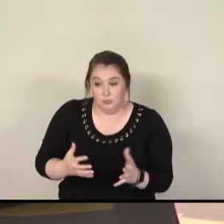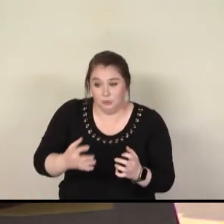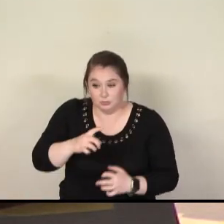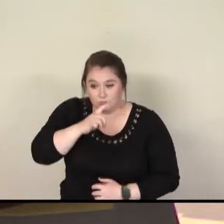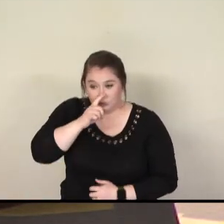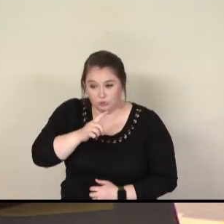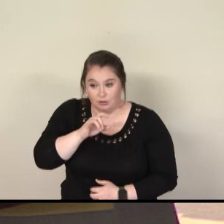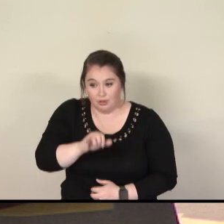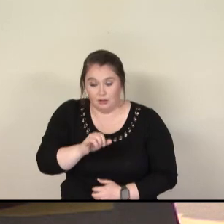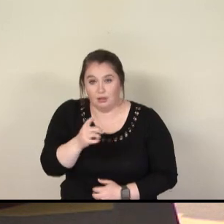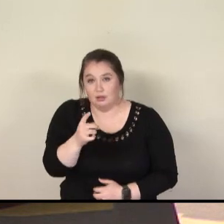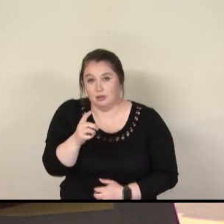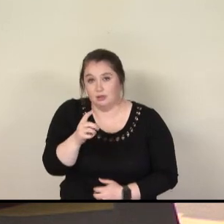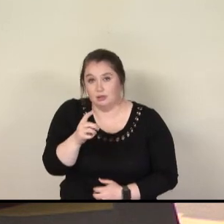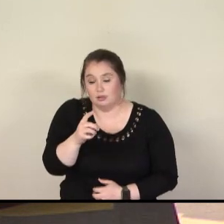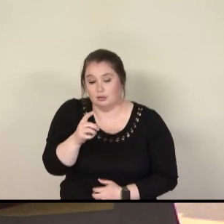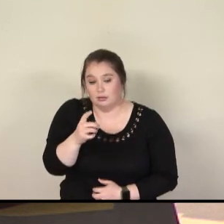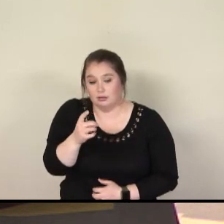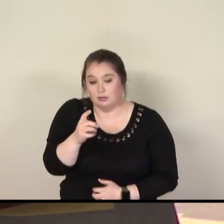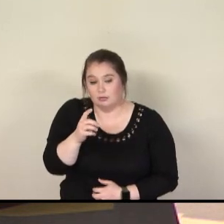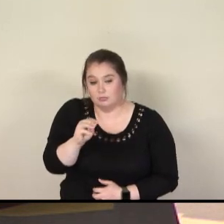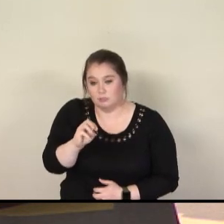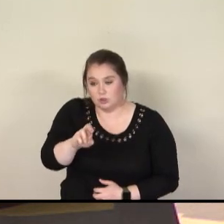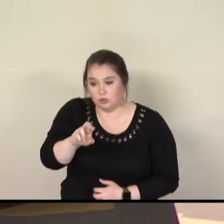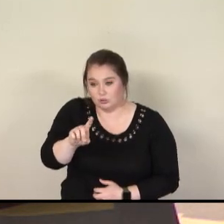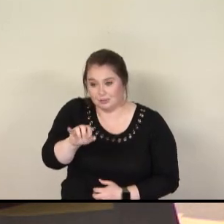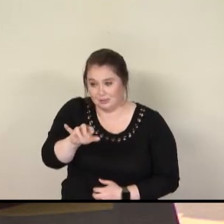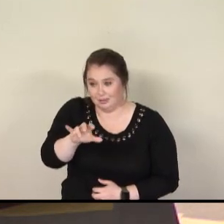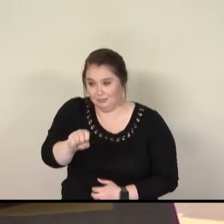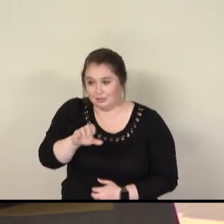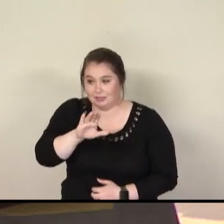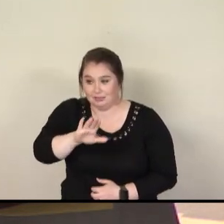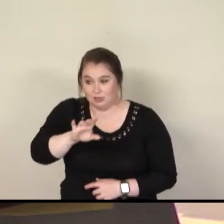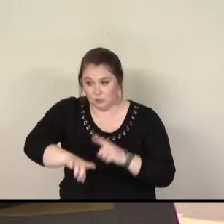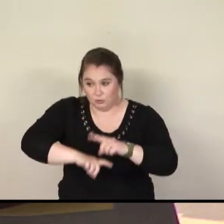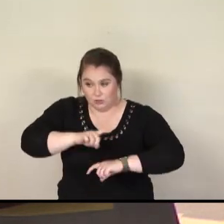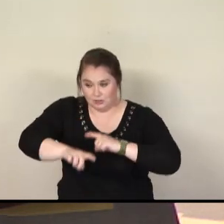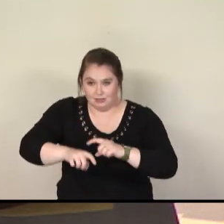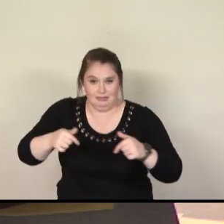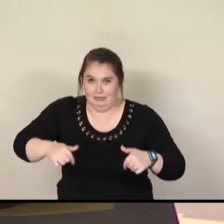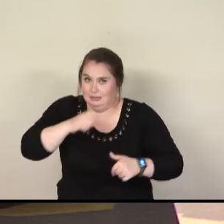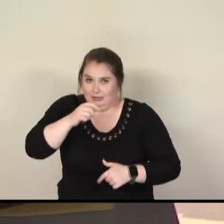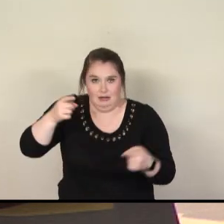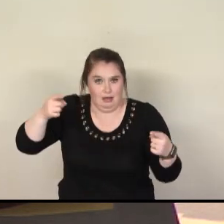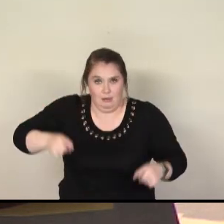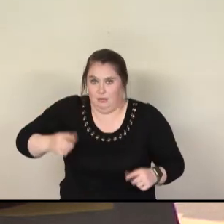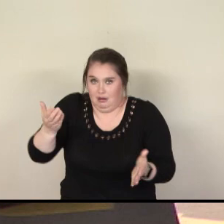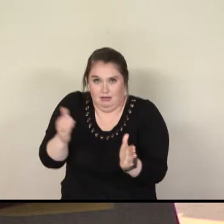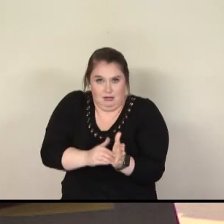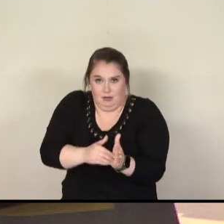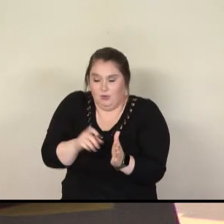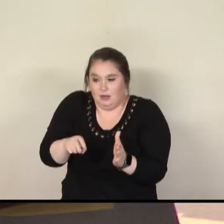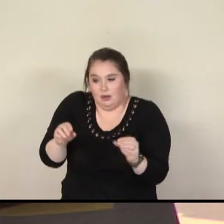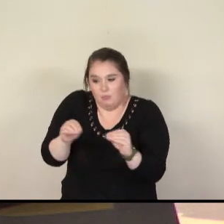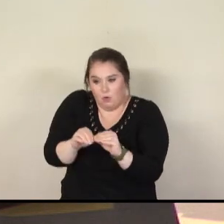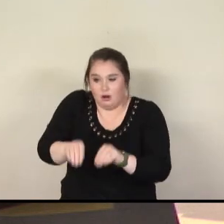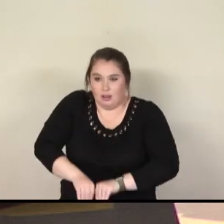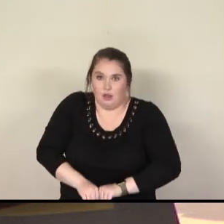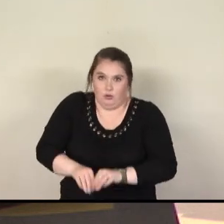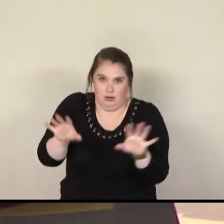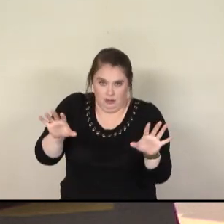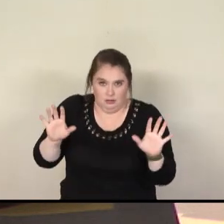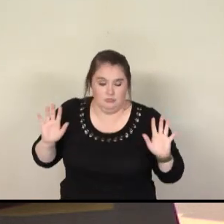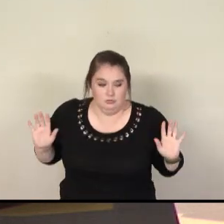Mr. Davis's question, this does not happen. Again, we need a little bit of clarity,